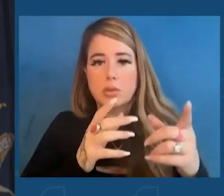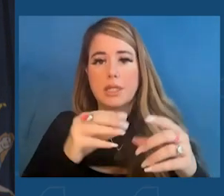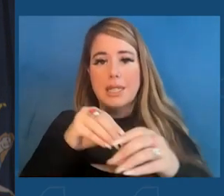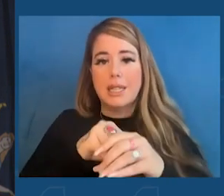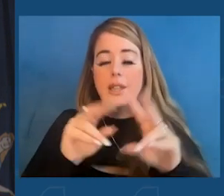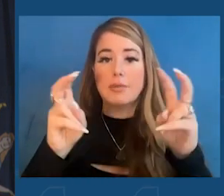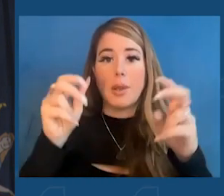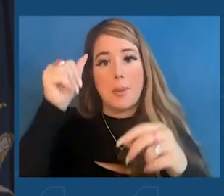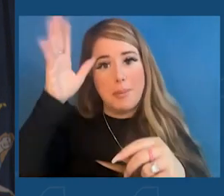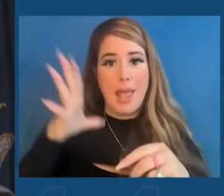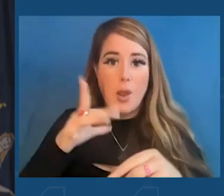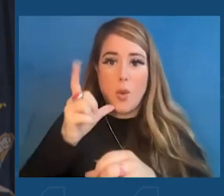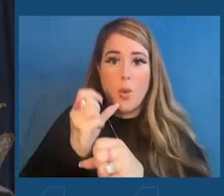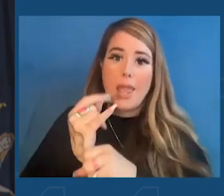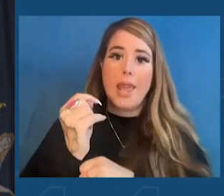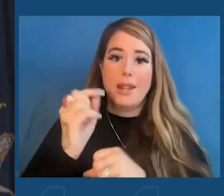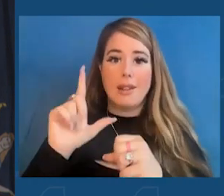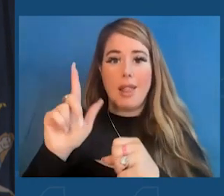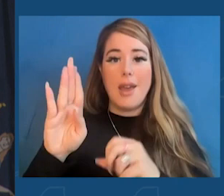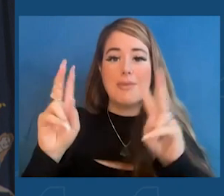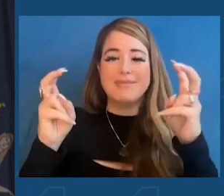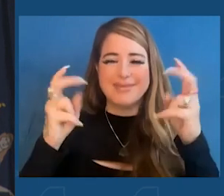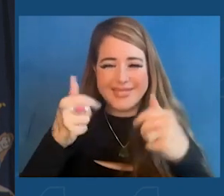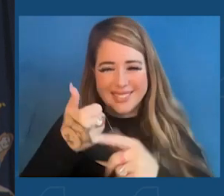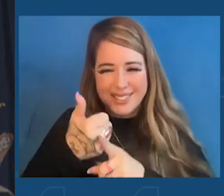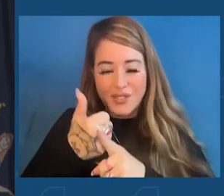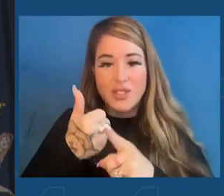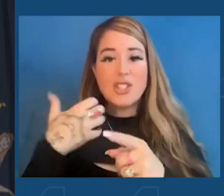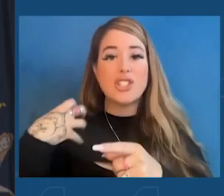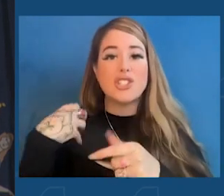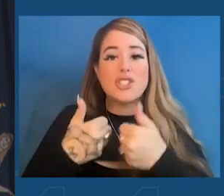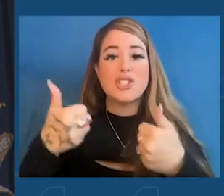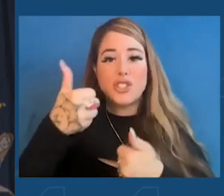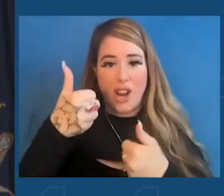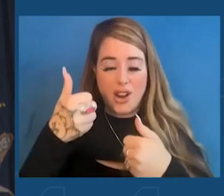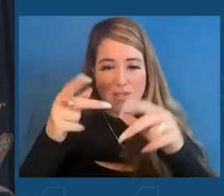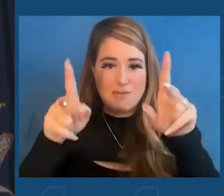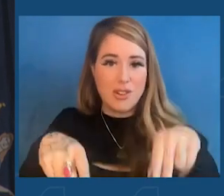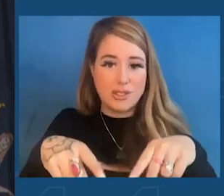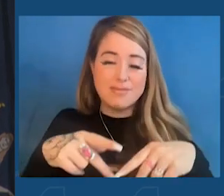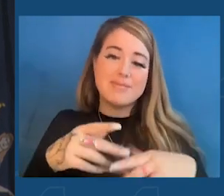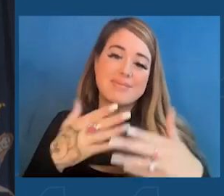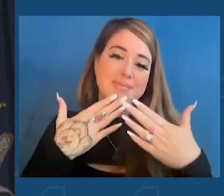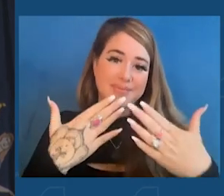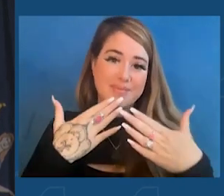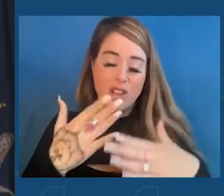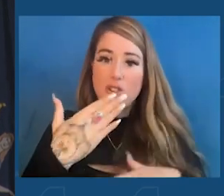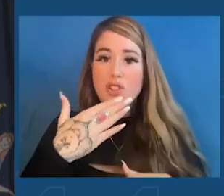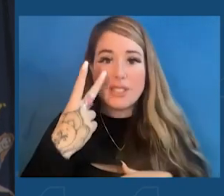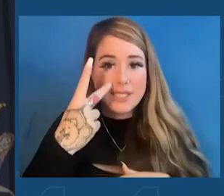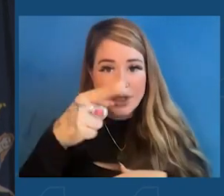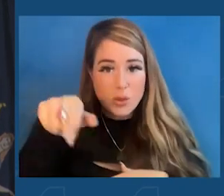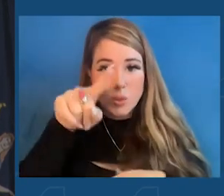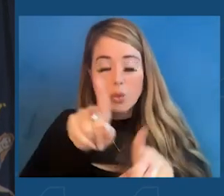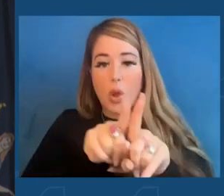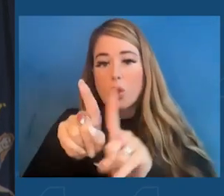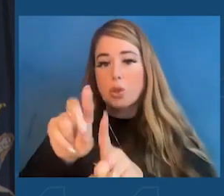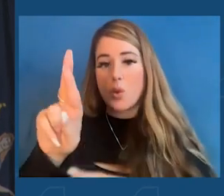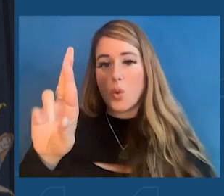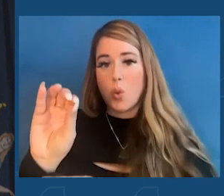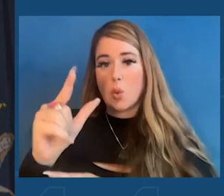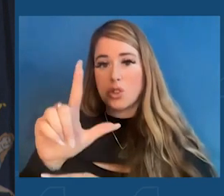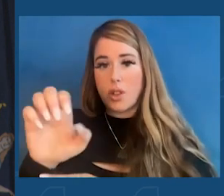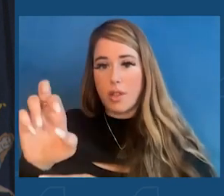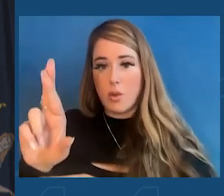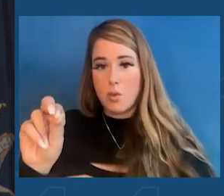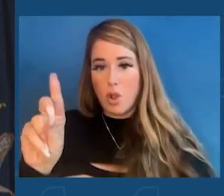the chairperson, Assemblymember Epstein. It's great to see all of you. And of course, Rochelle Rodney, the Director of